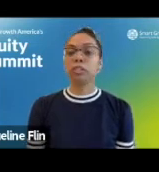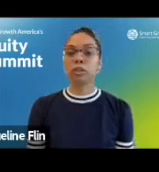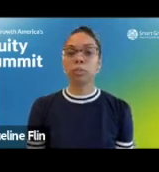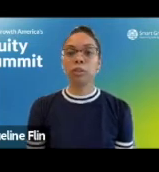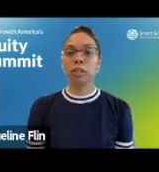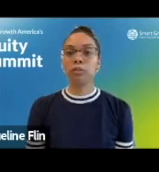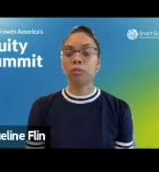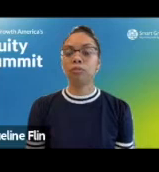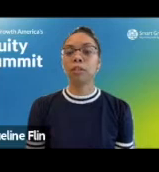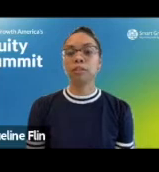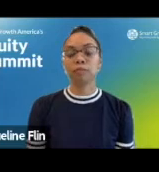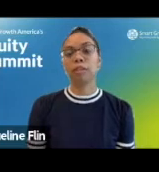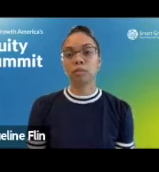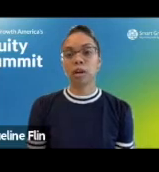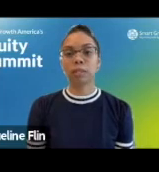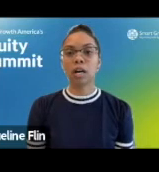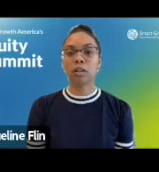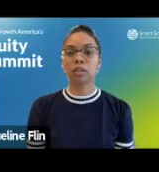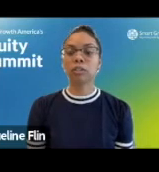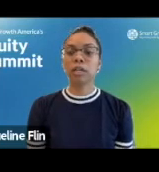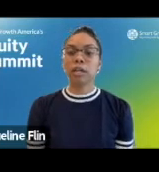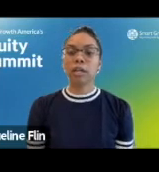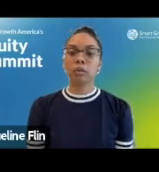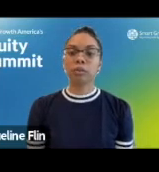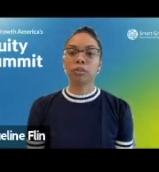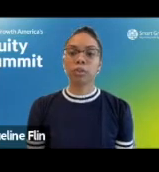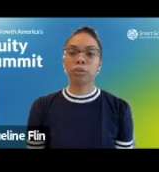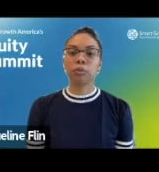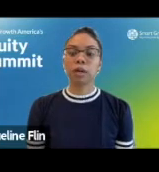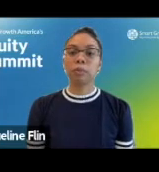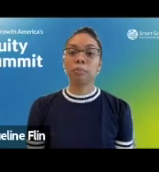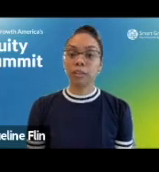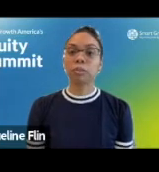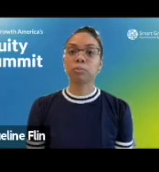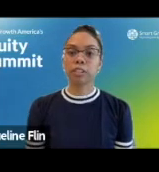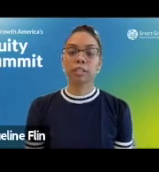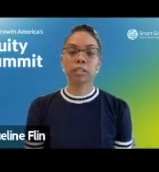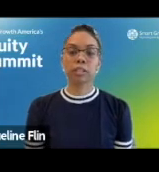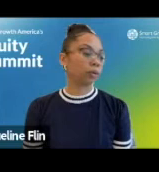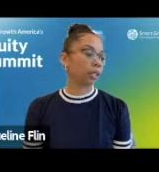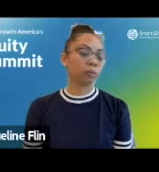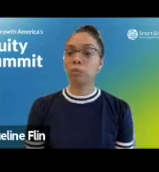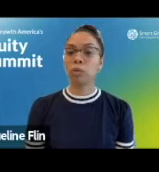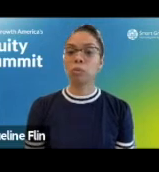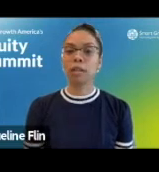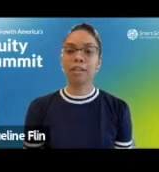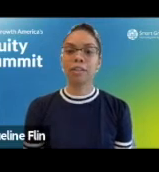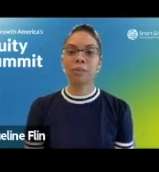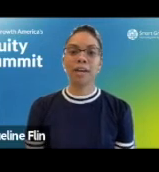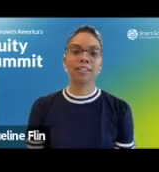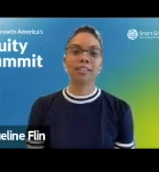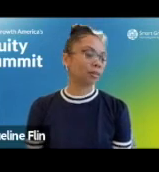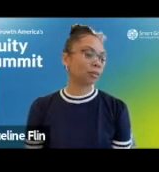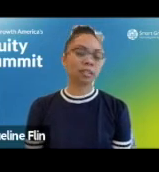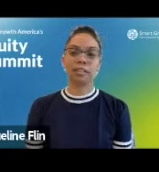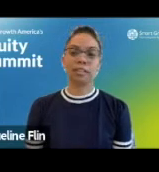actually contributed through philanthropic dollars in order to get this project going. And we're well